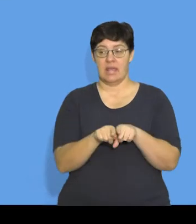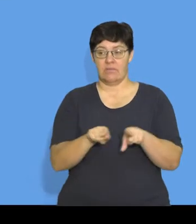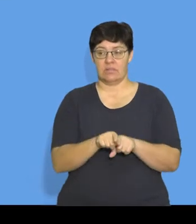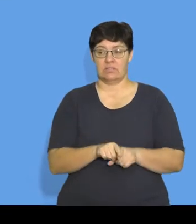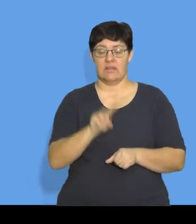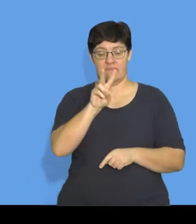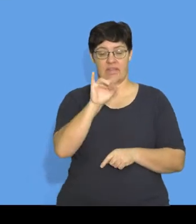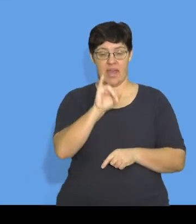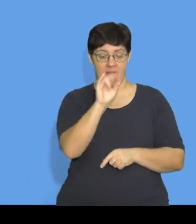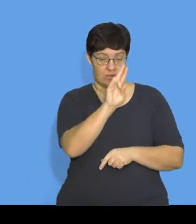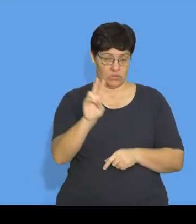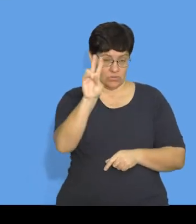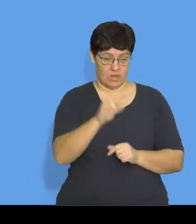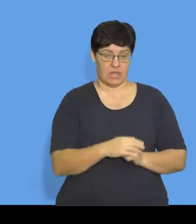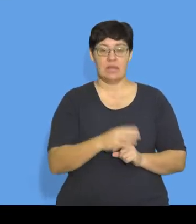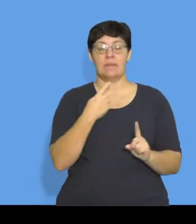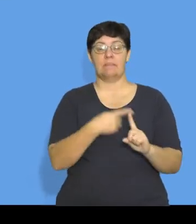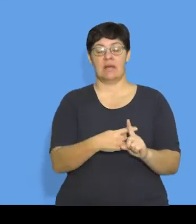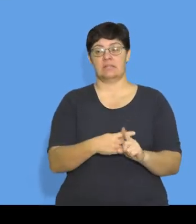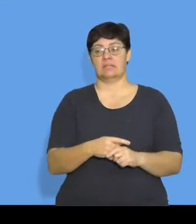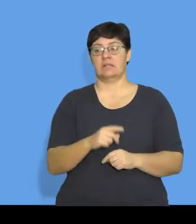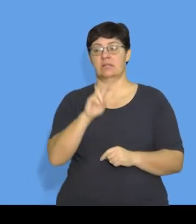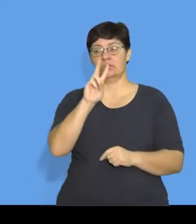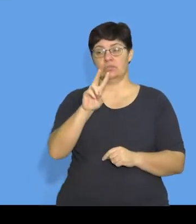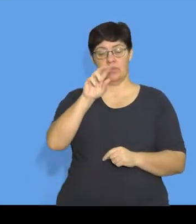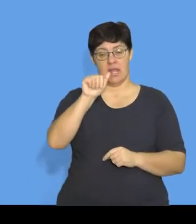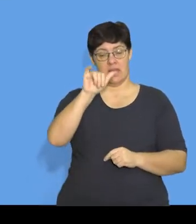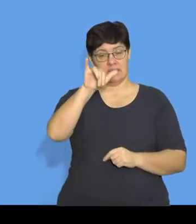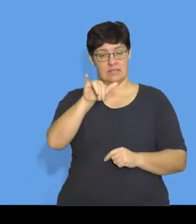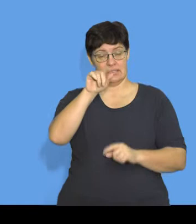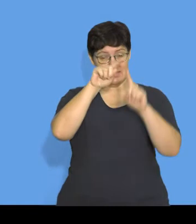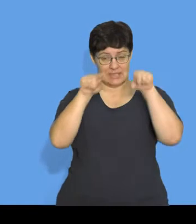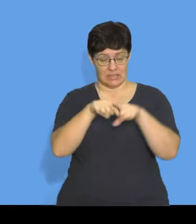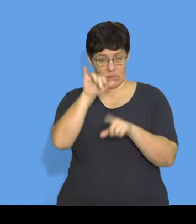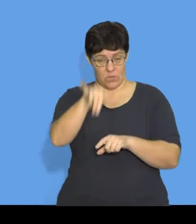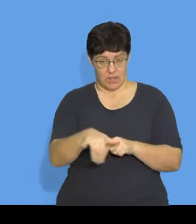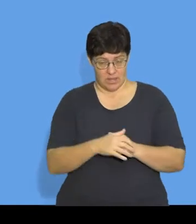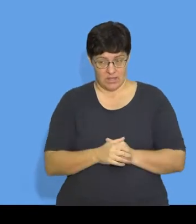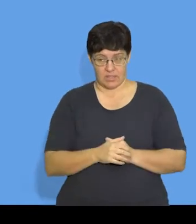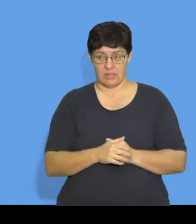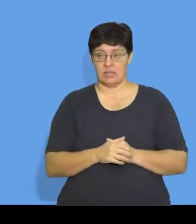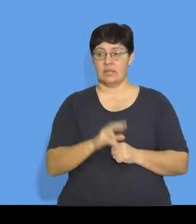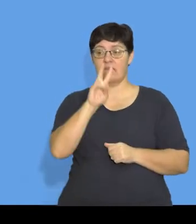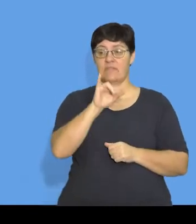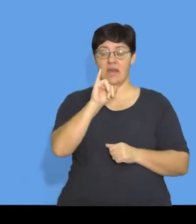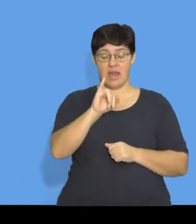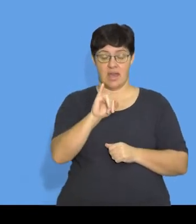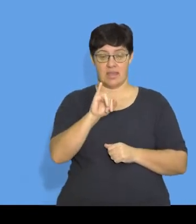Vi squared plus 2a delta y, where Vi is